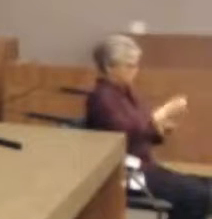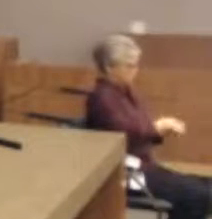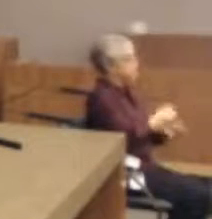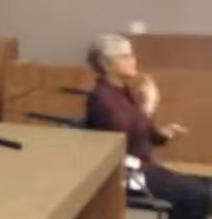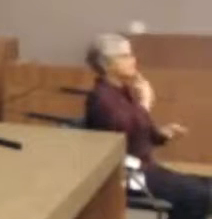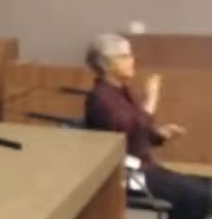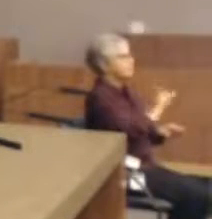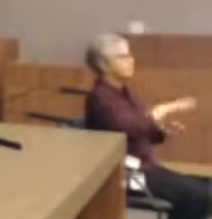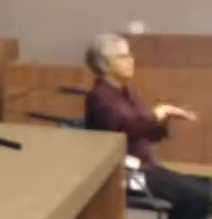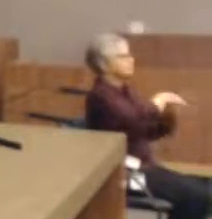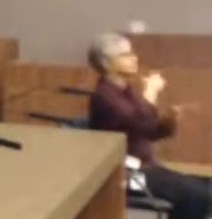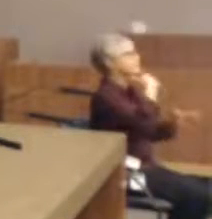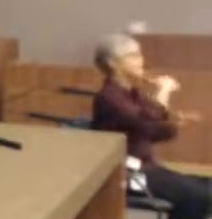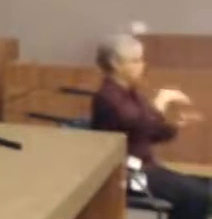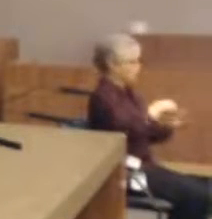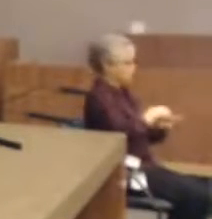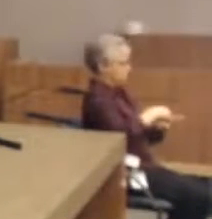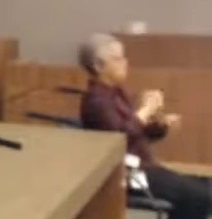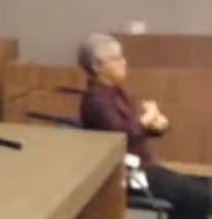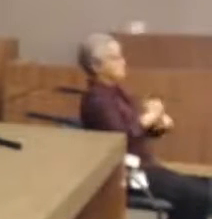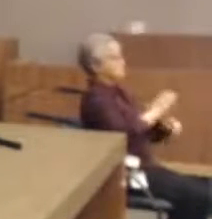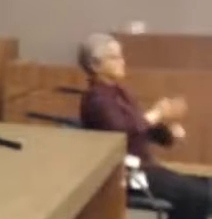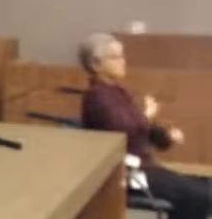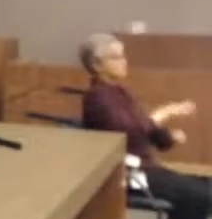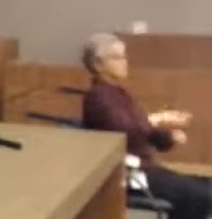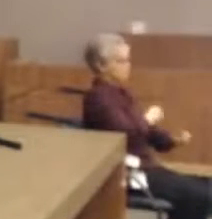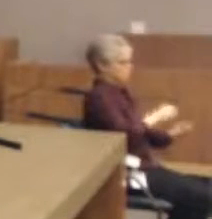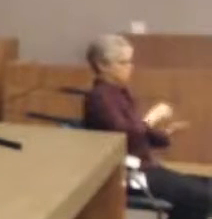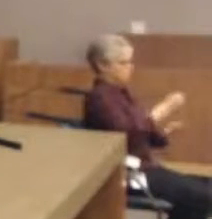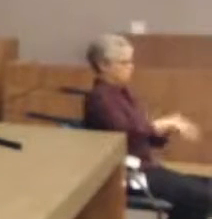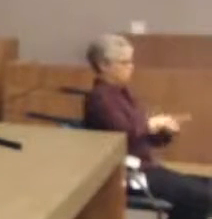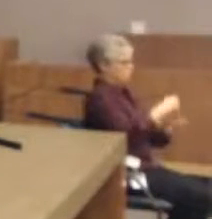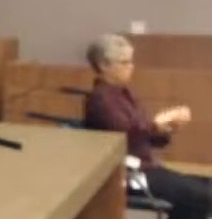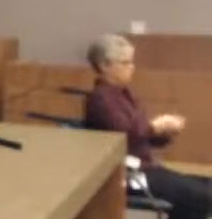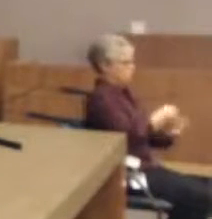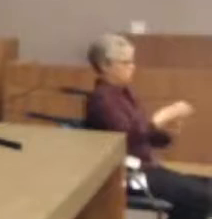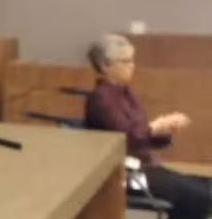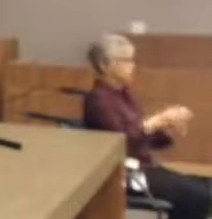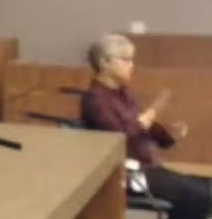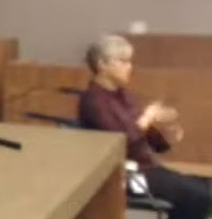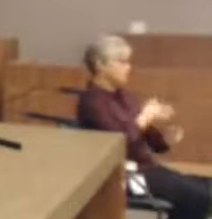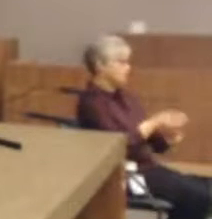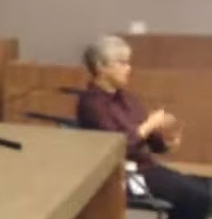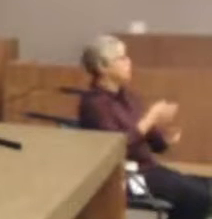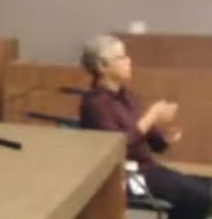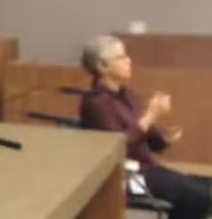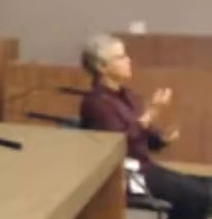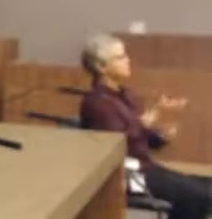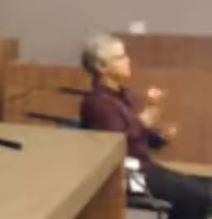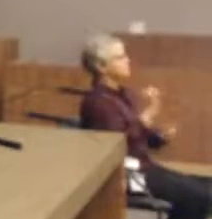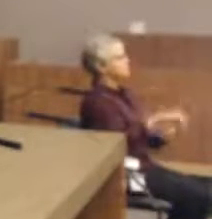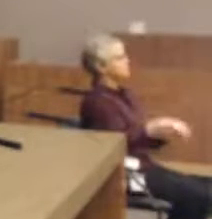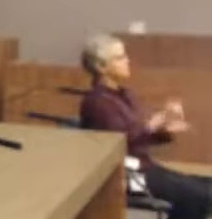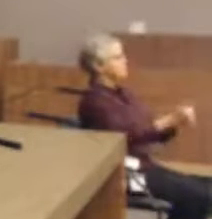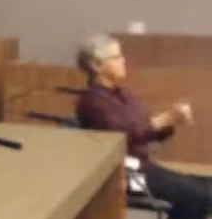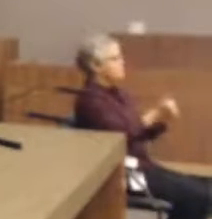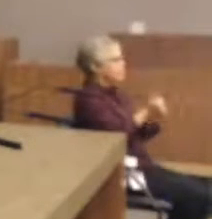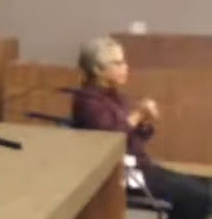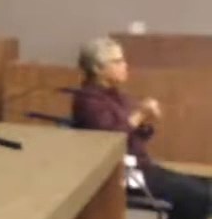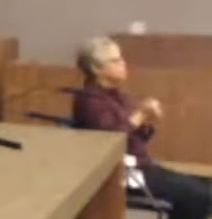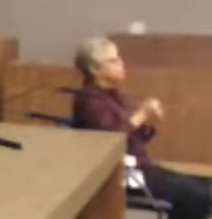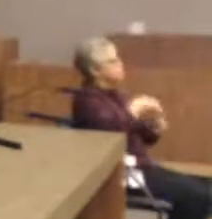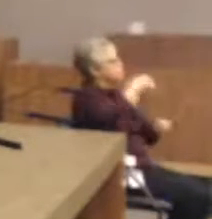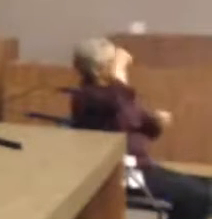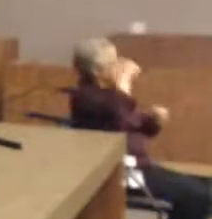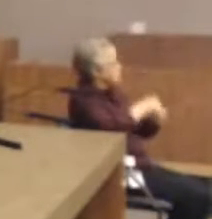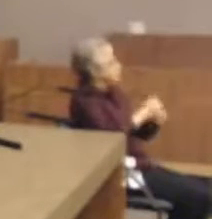make a song out of it. All those things that activate the verbal center of our mind help us to solidify that memory and organize it in a way that'll be easy to